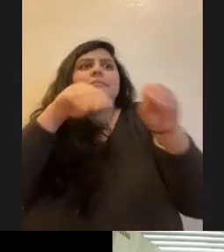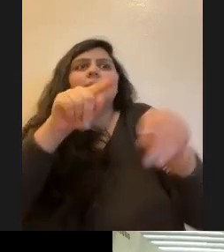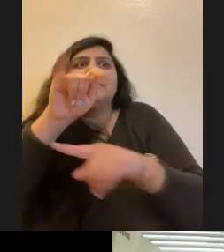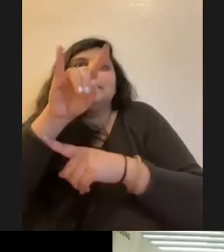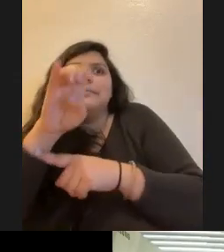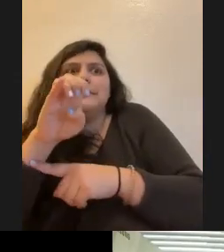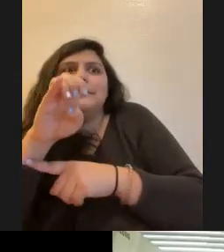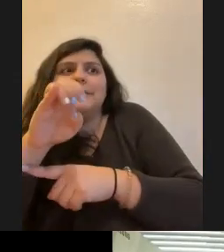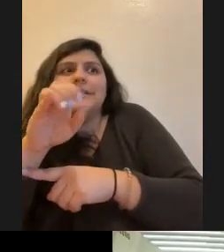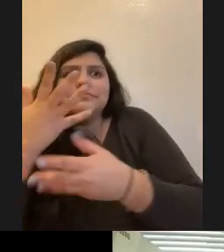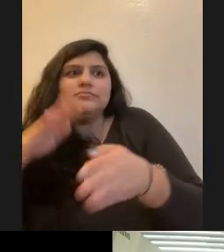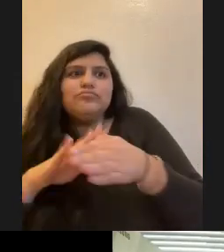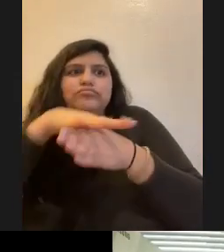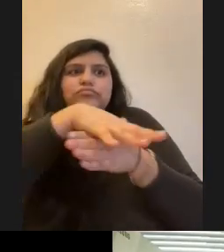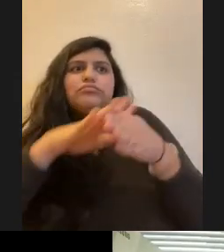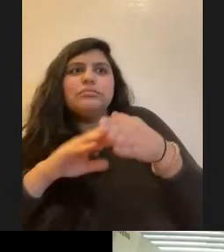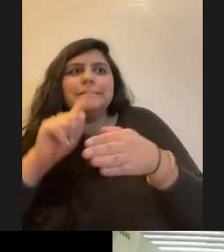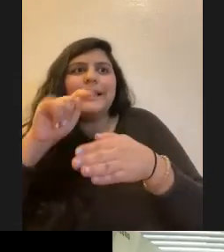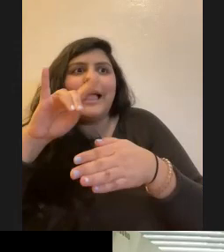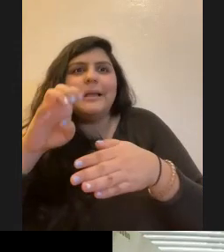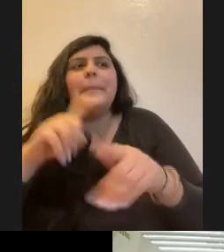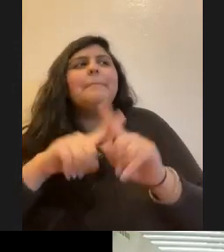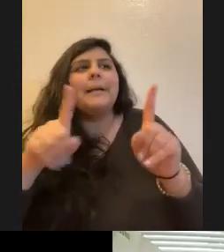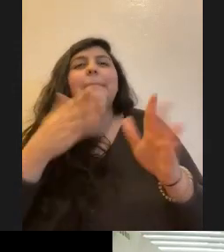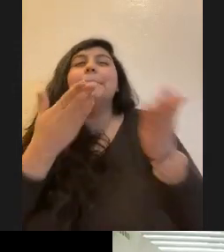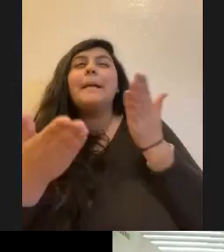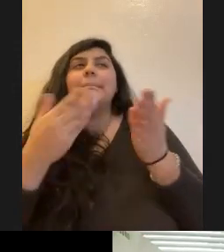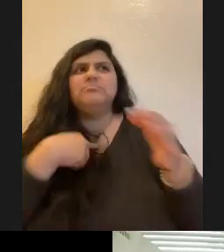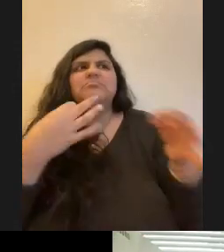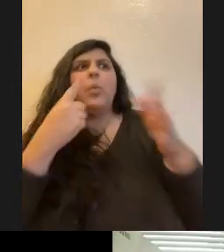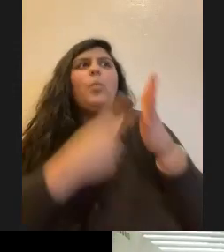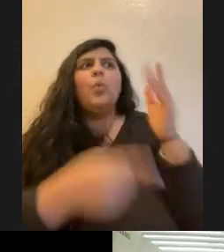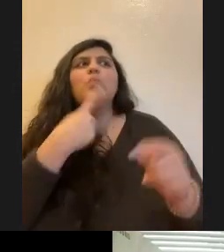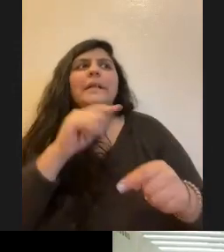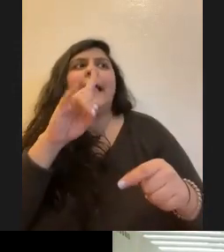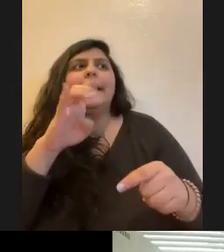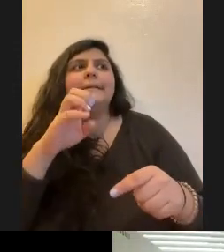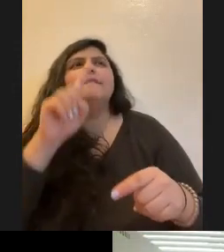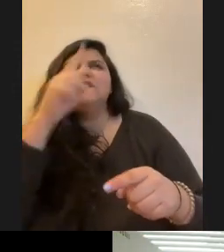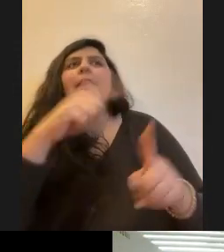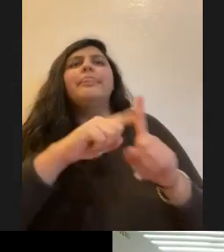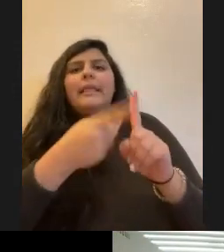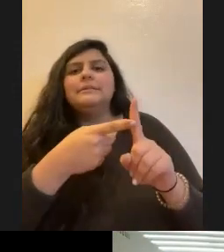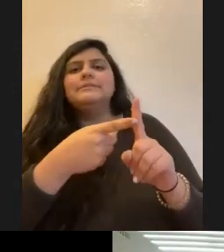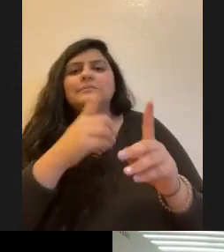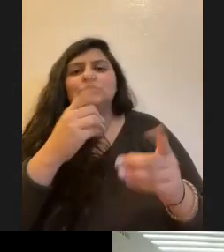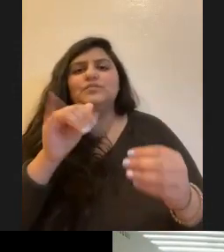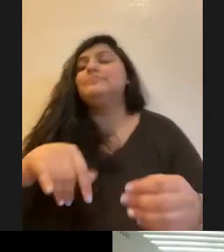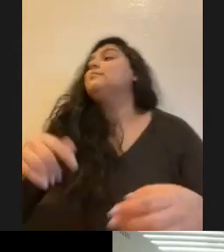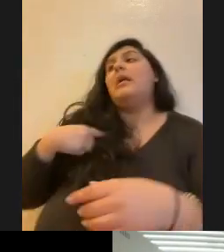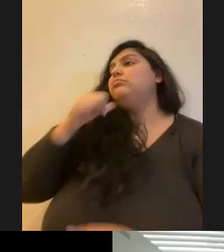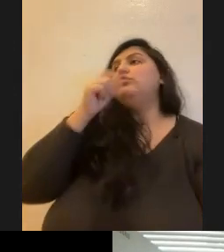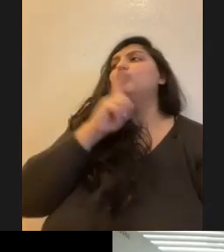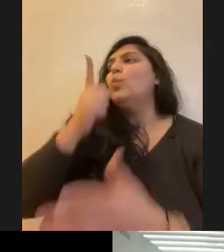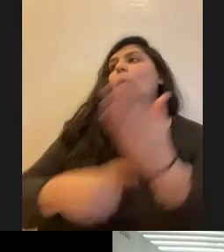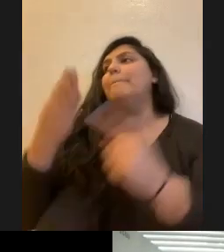Yeah. I guess let's just define what a red tide is, and then that might work. I'm not sure what a blue tide is, to be honest, but I know a